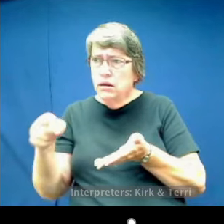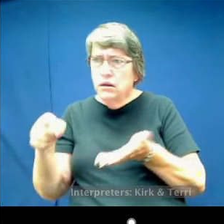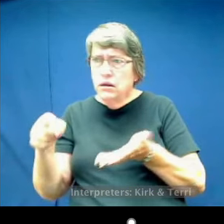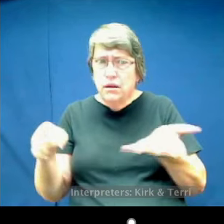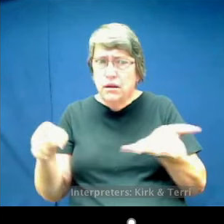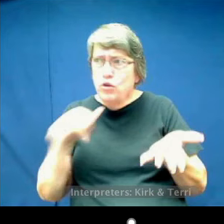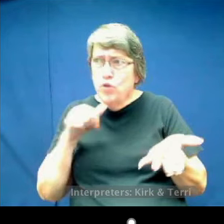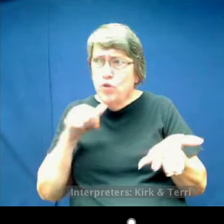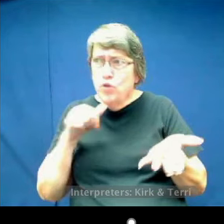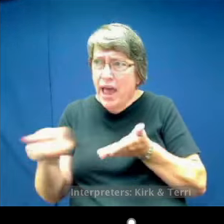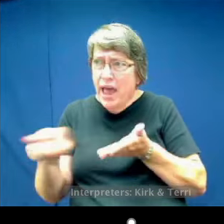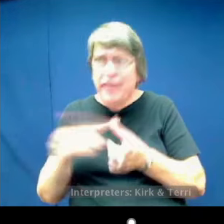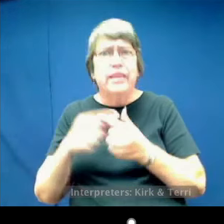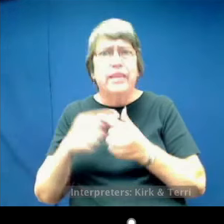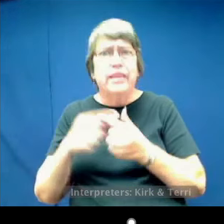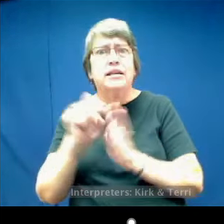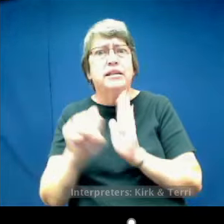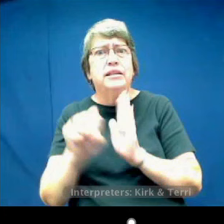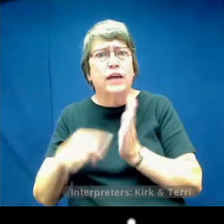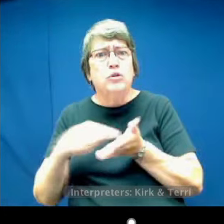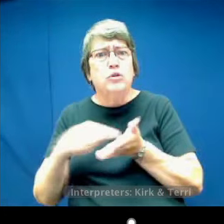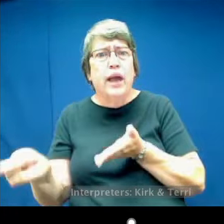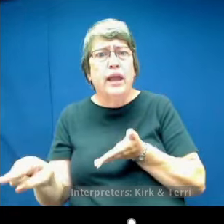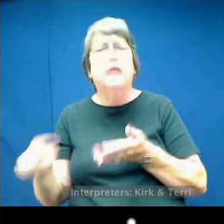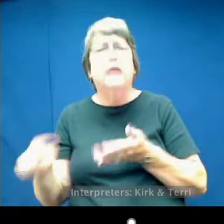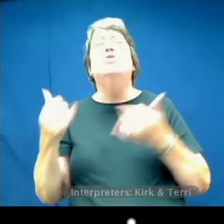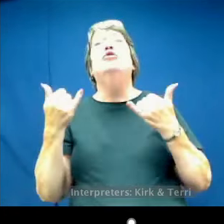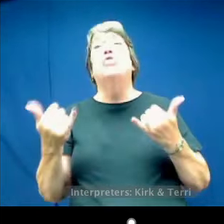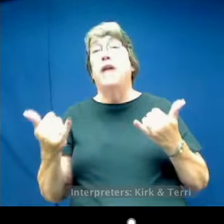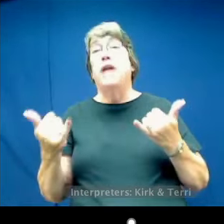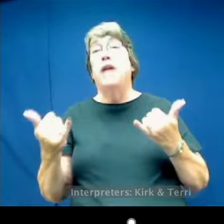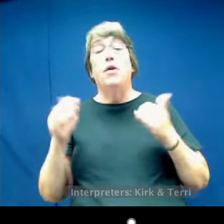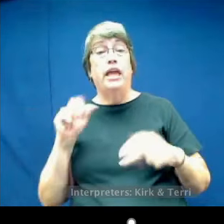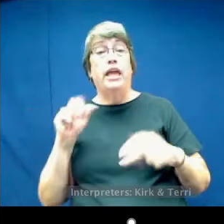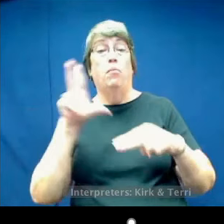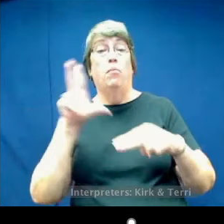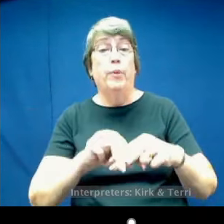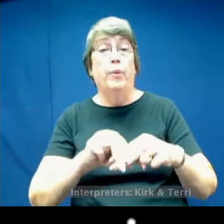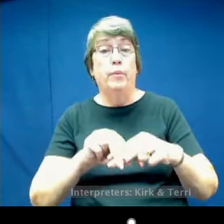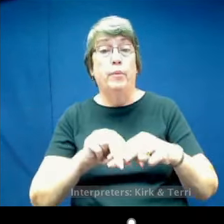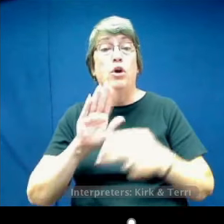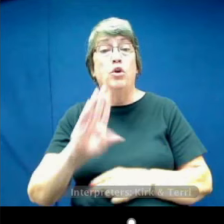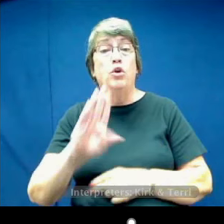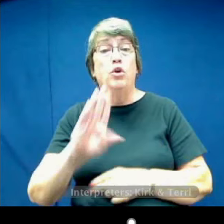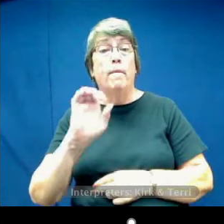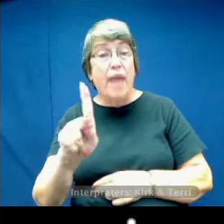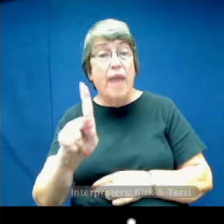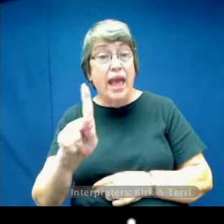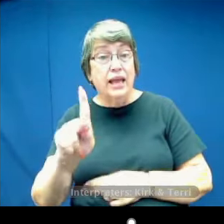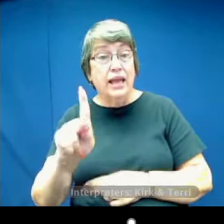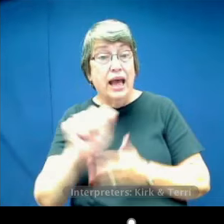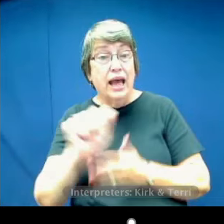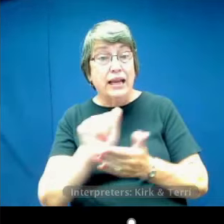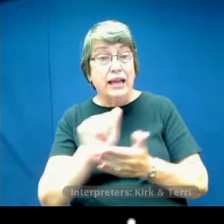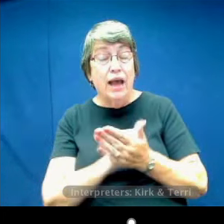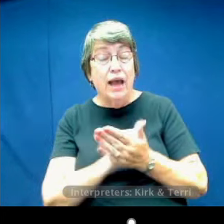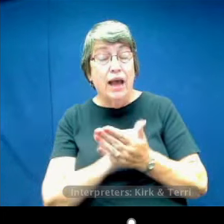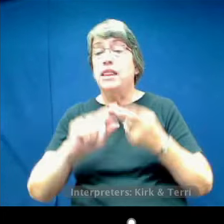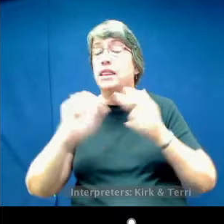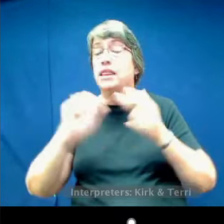it. So they allow now seizure of bank accounts, suspension of driver's licenses and professional